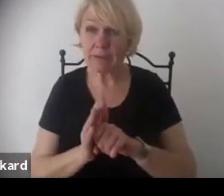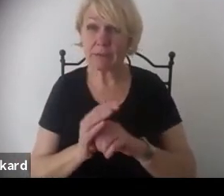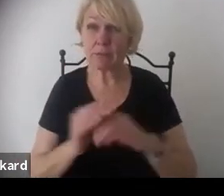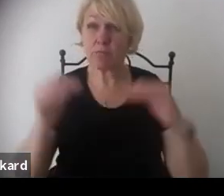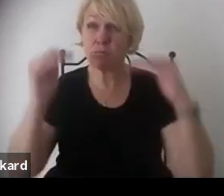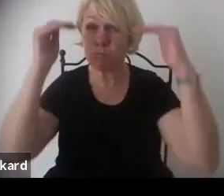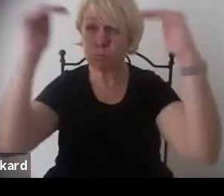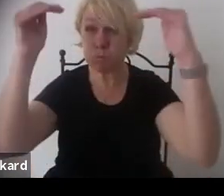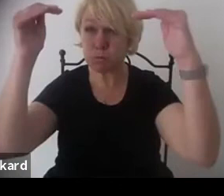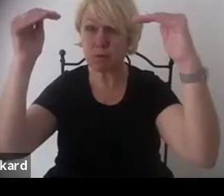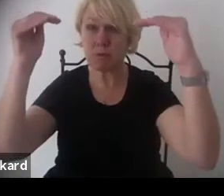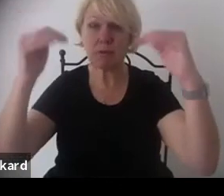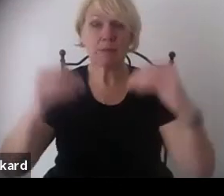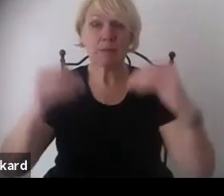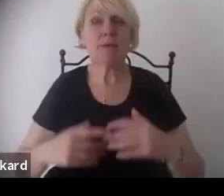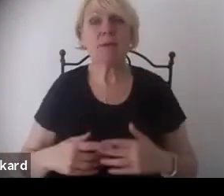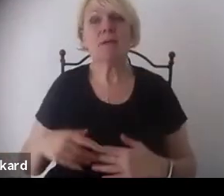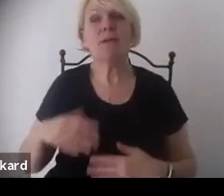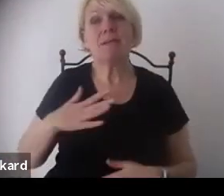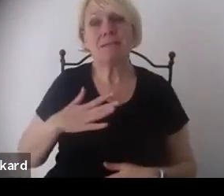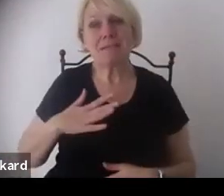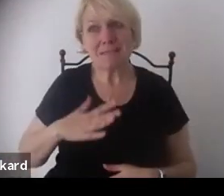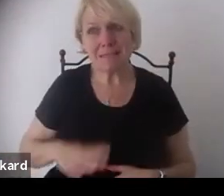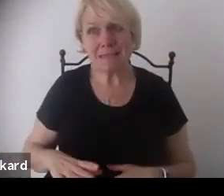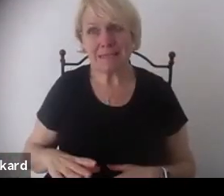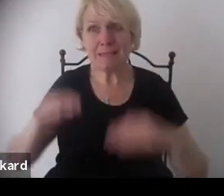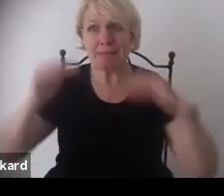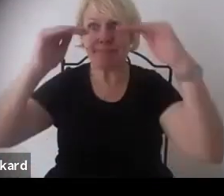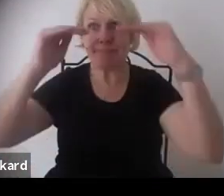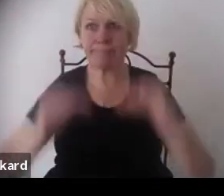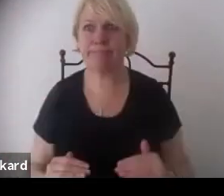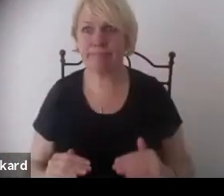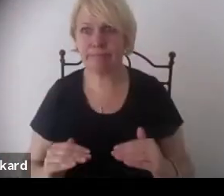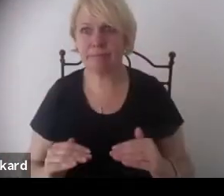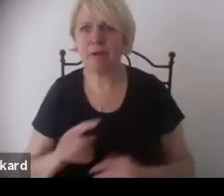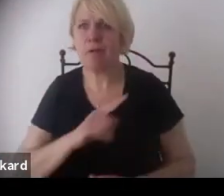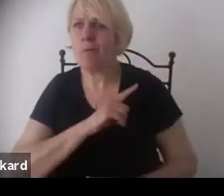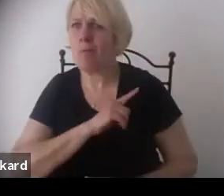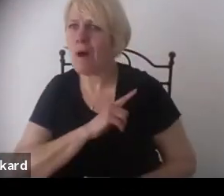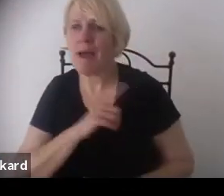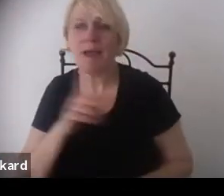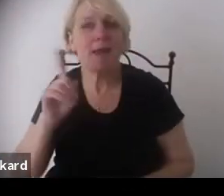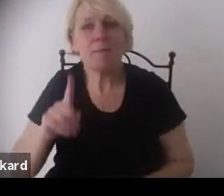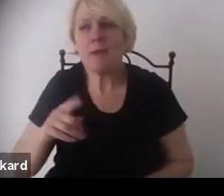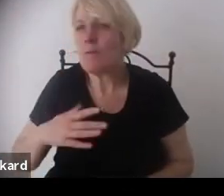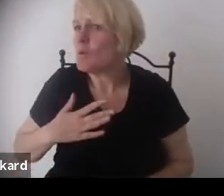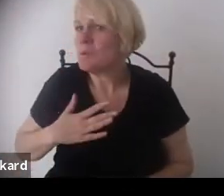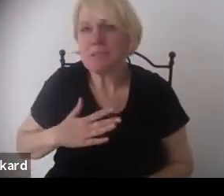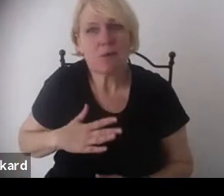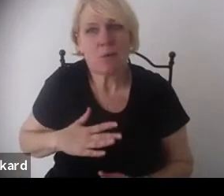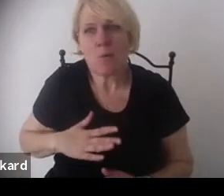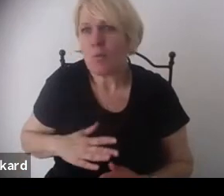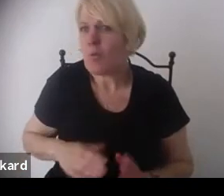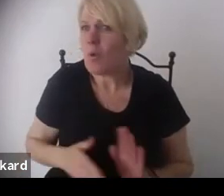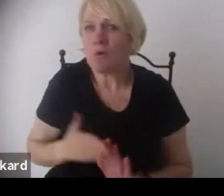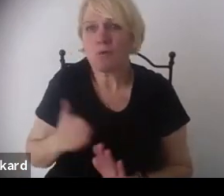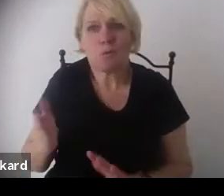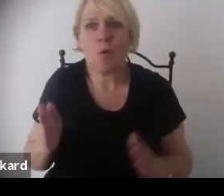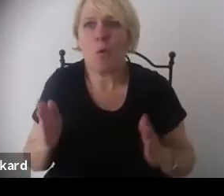demand definitely fell because people were obviously anxious about receiving